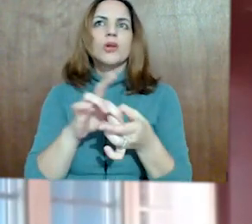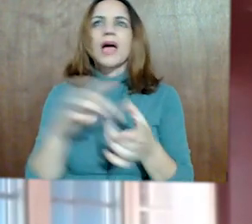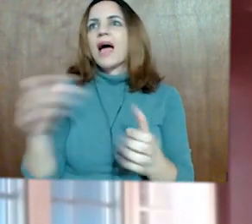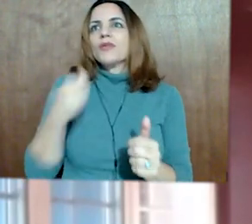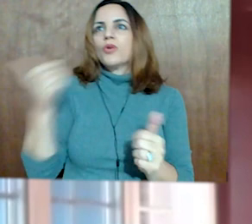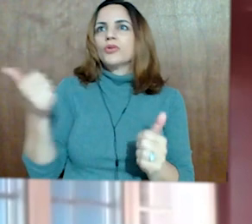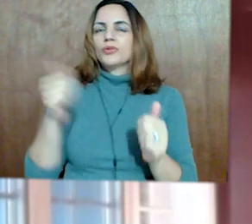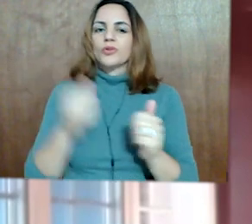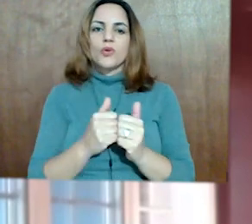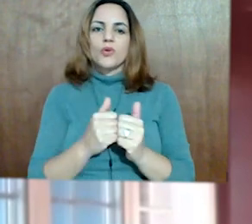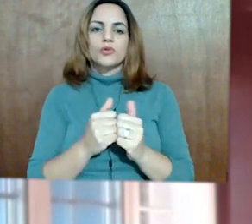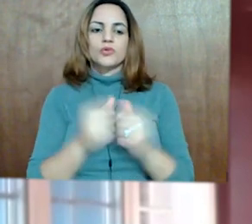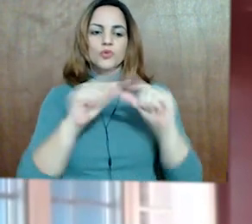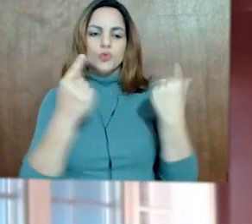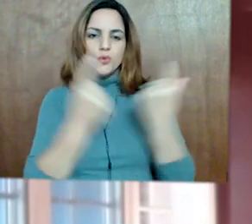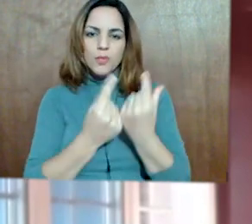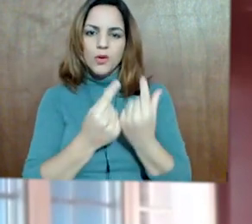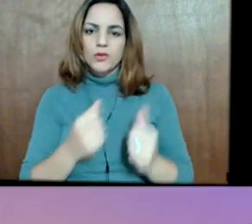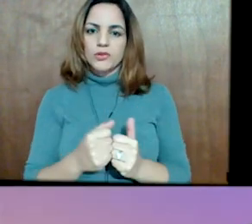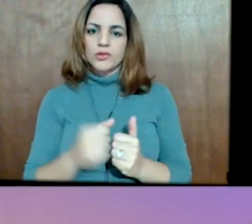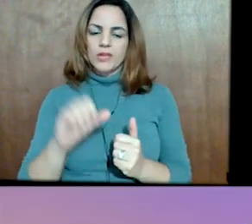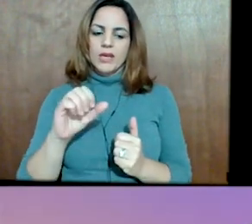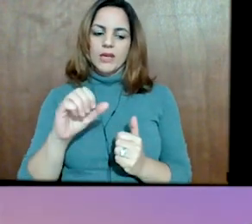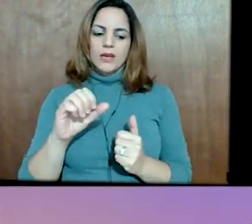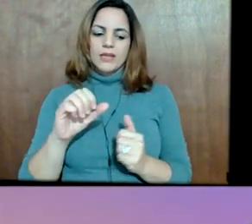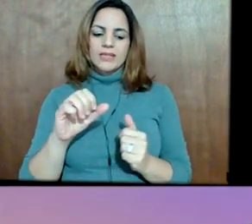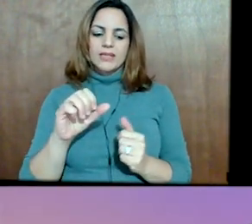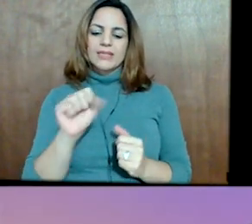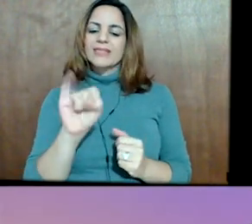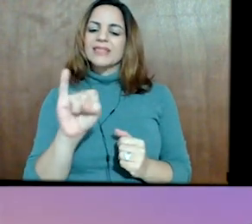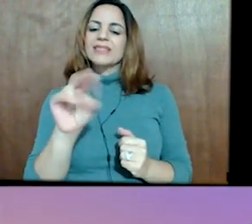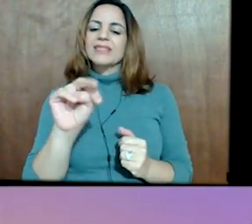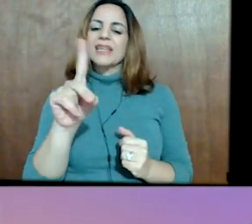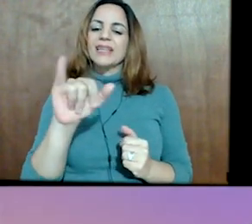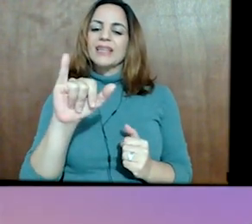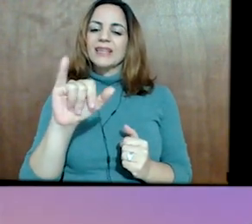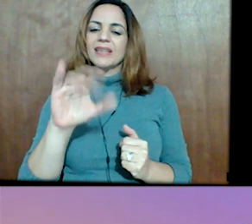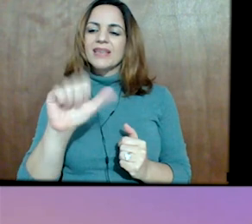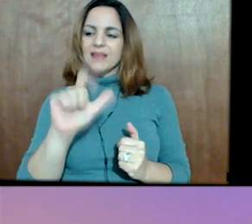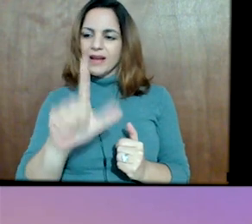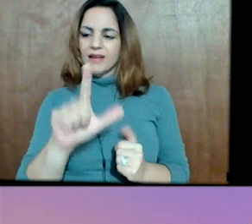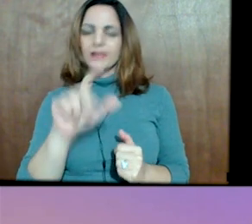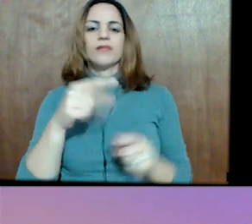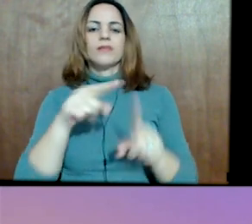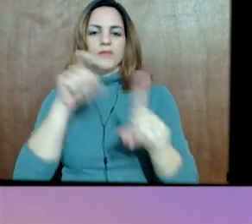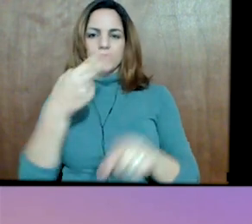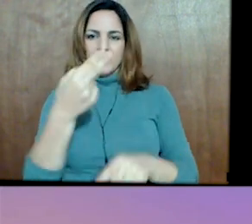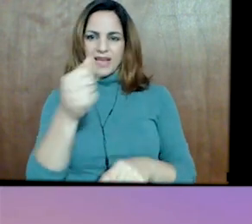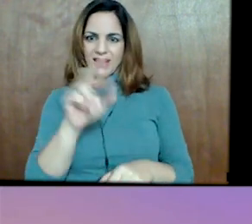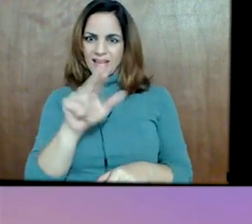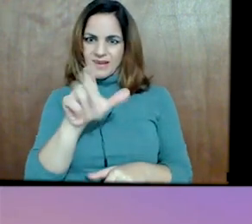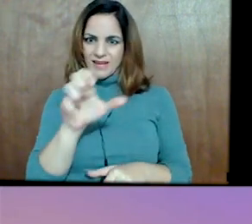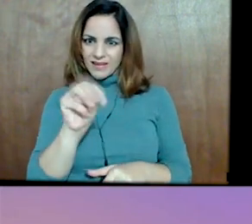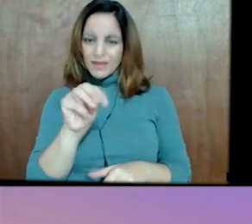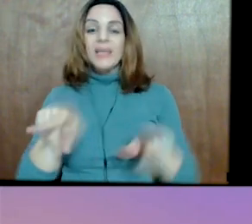labor leaders like the Harlem labor leader, Jim Houghton. There was Amiri Baraka in Newark, who after passing through a